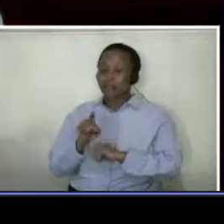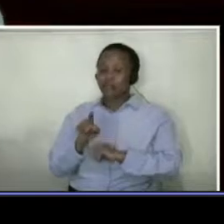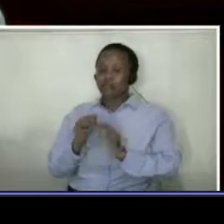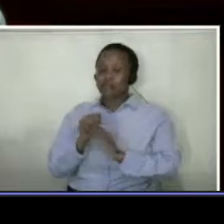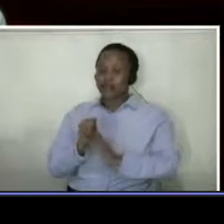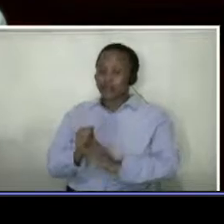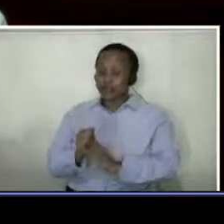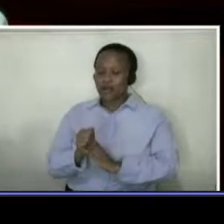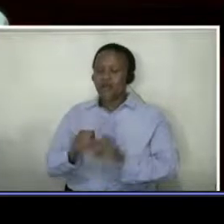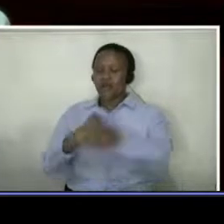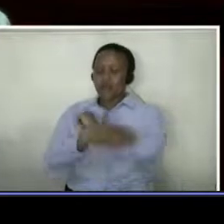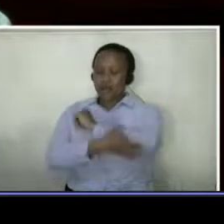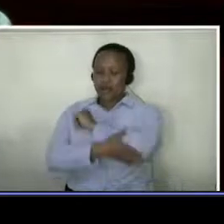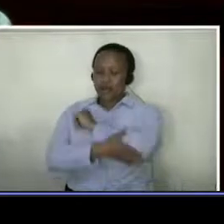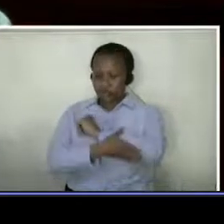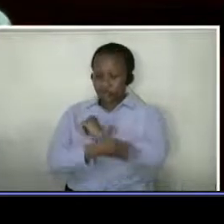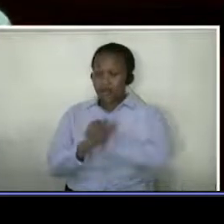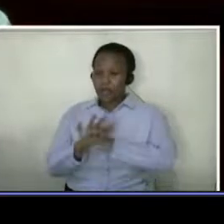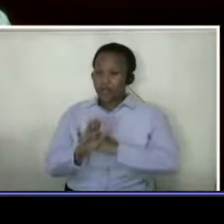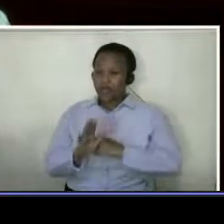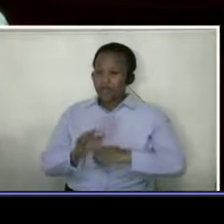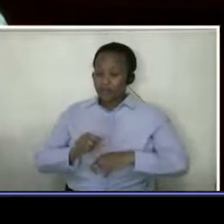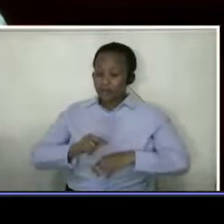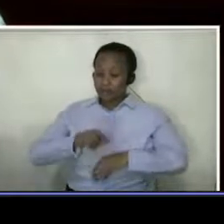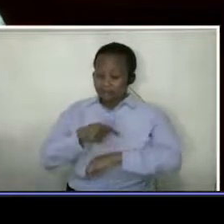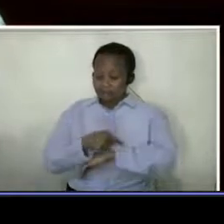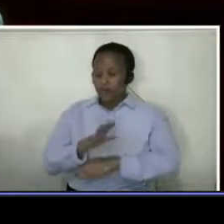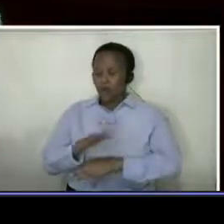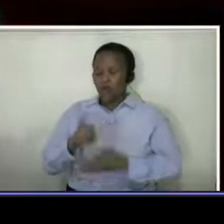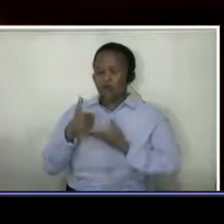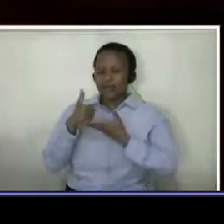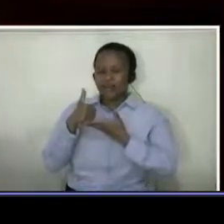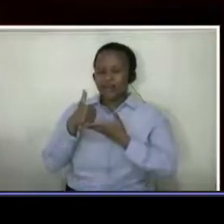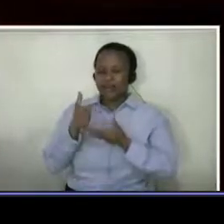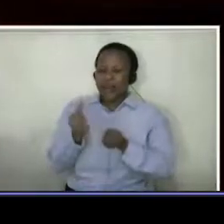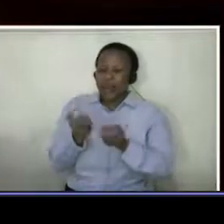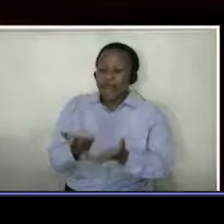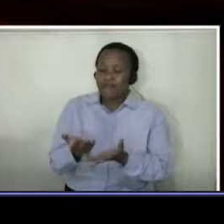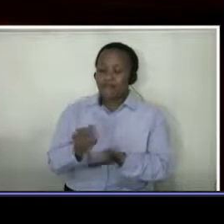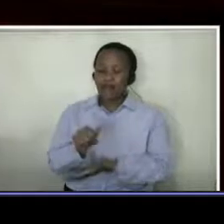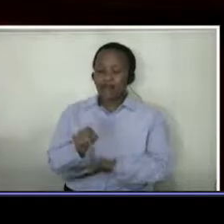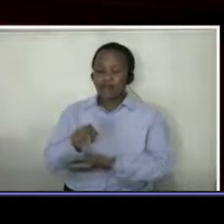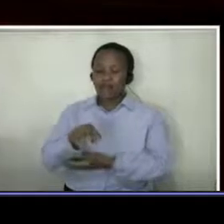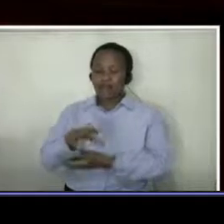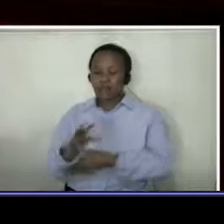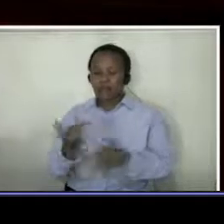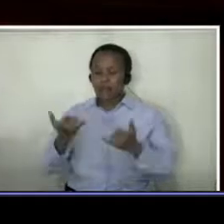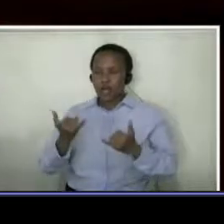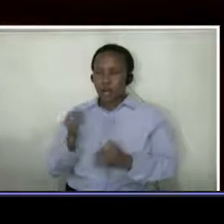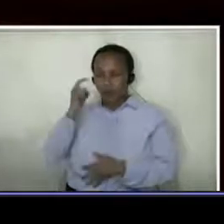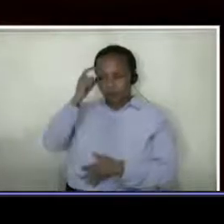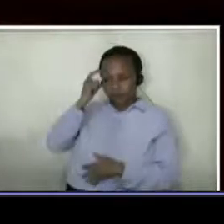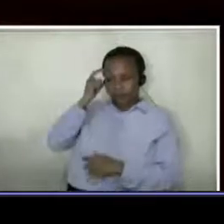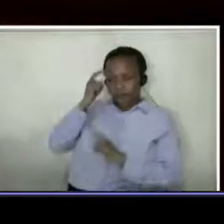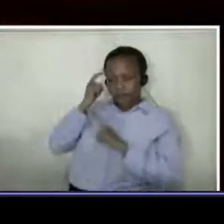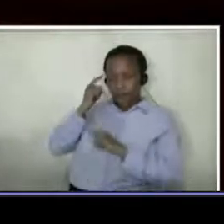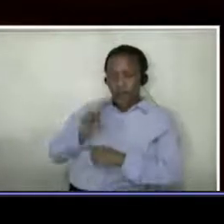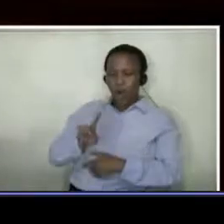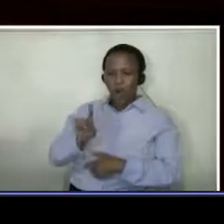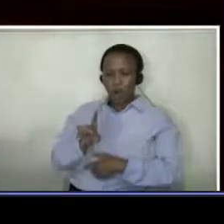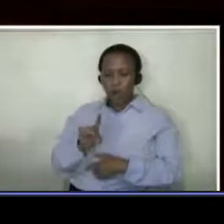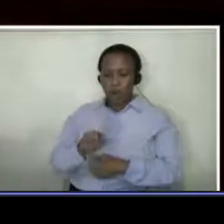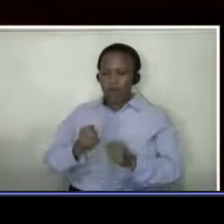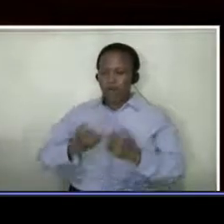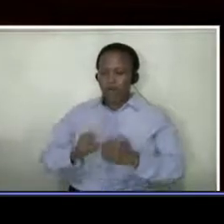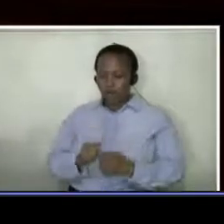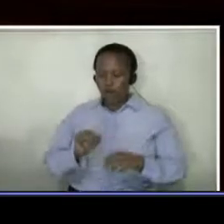ANC, that will be delivered by the ANC and its alliance partners. We've now come to realize that we've been derailed by